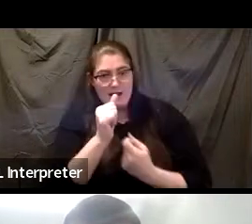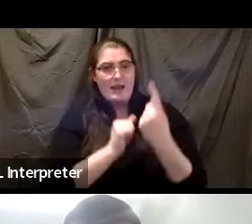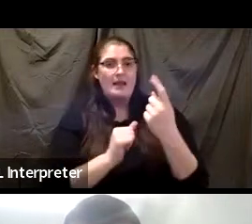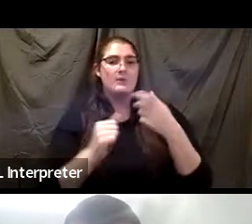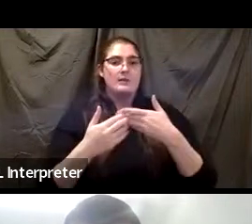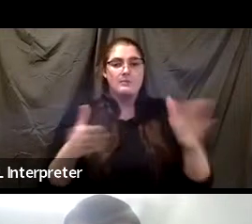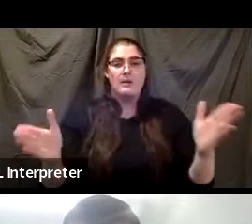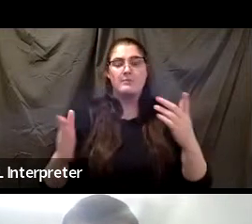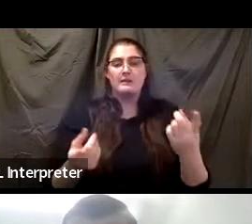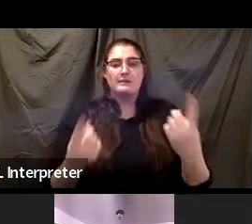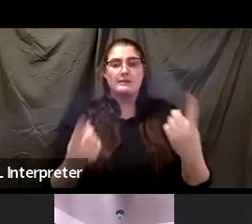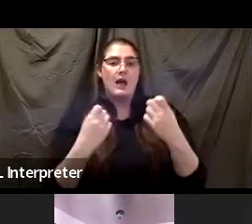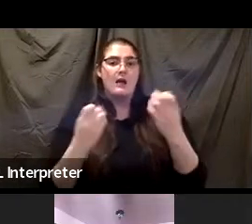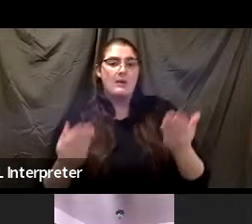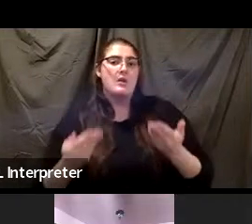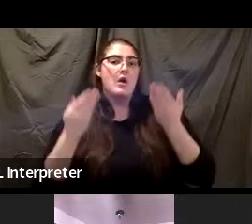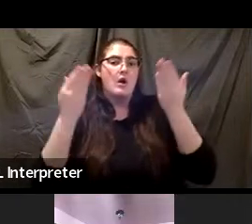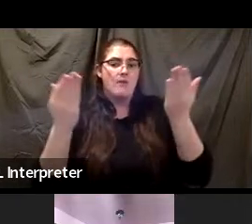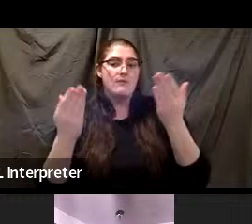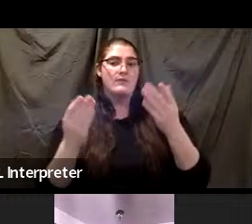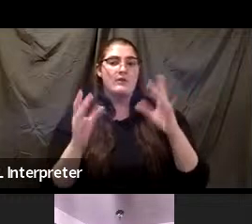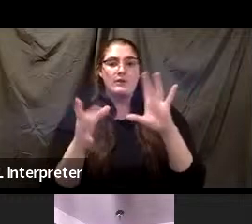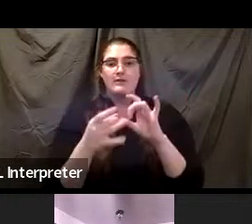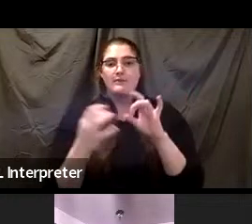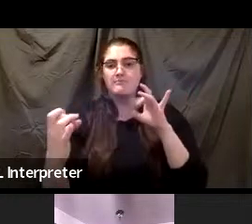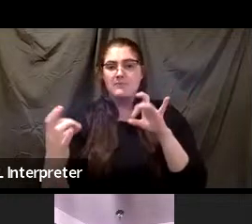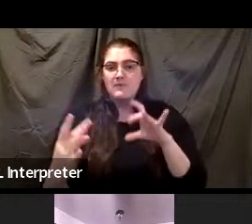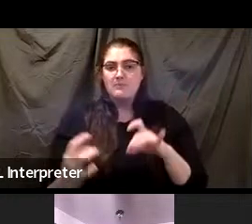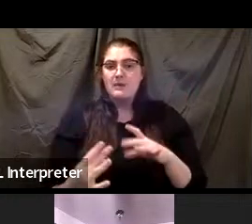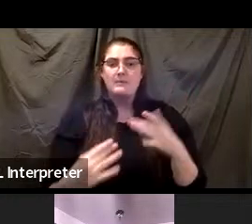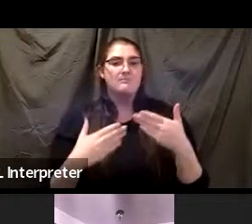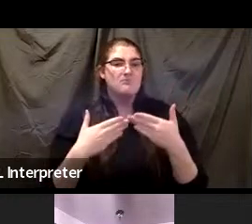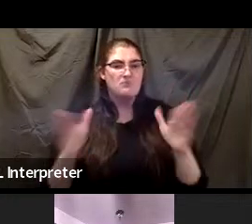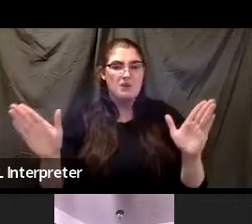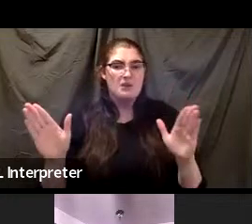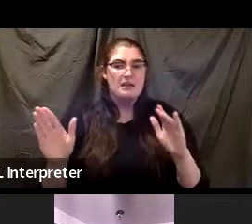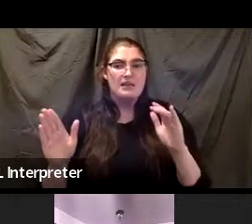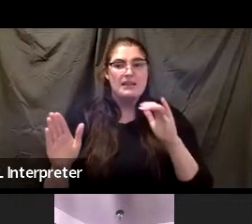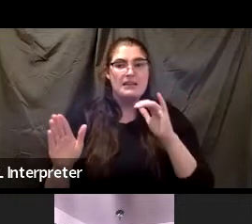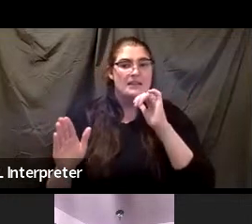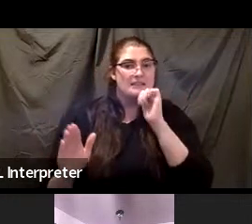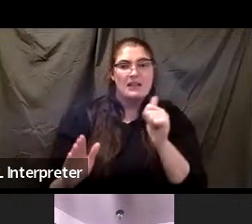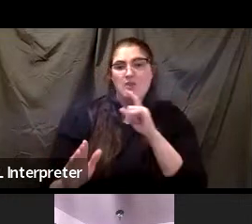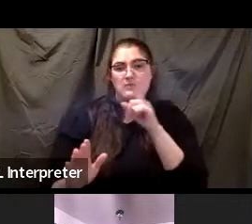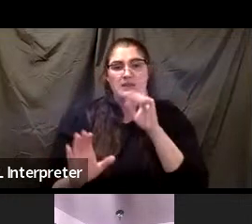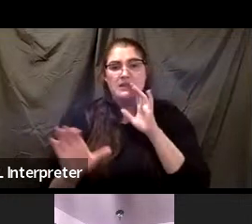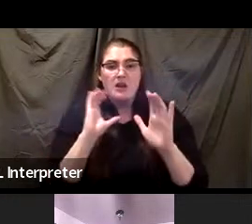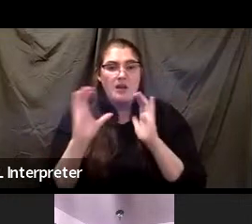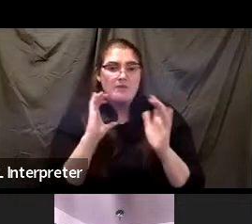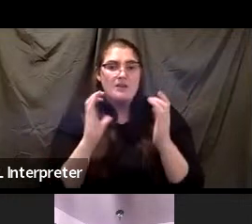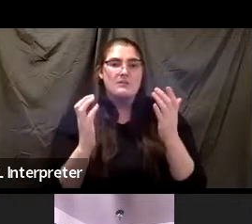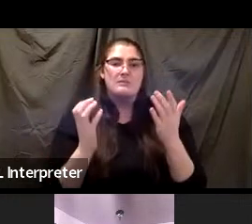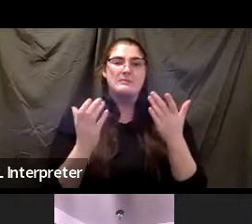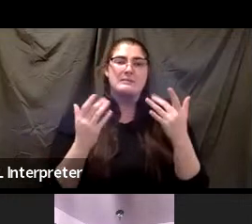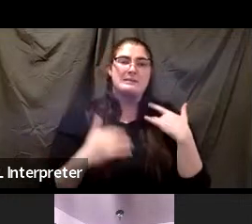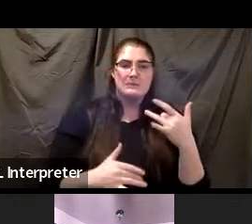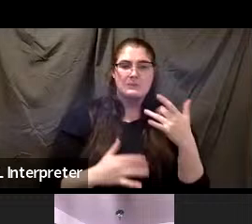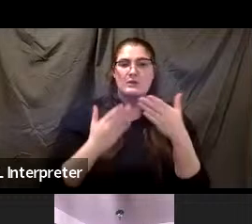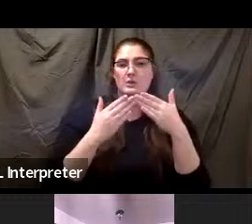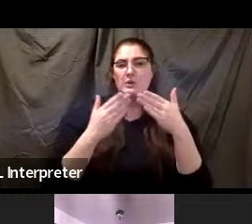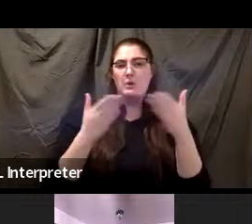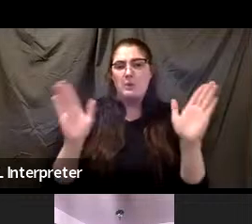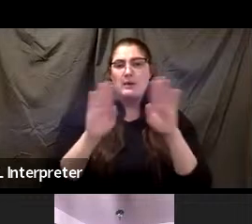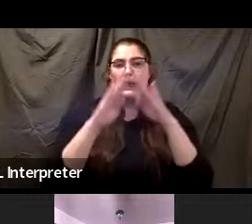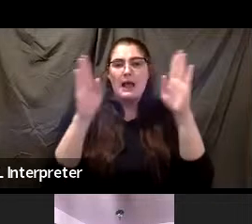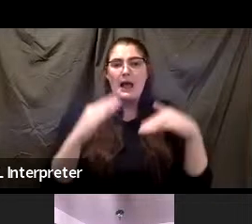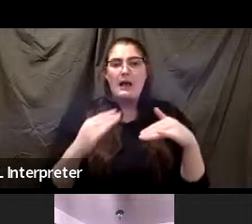come and offer their feedback. Generally, it's not really like a conversation. The way these open houses go is there are a lot of